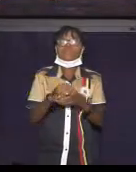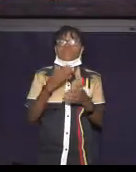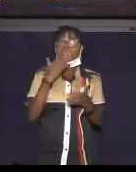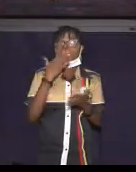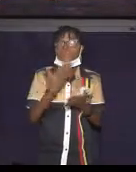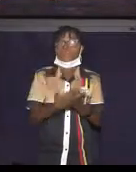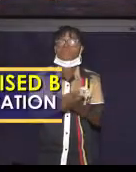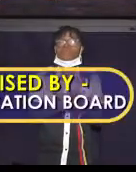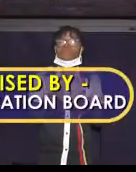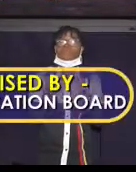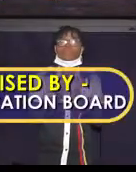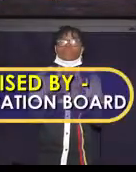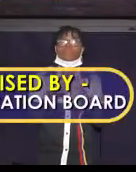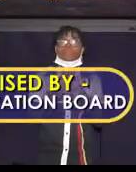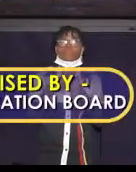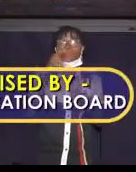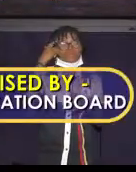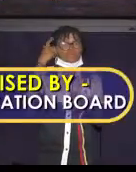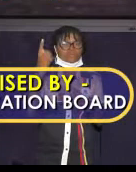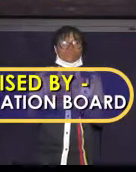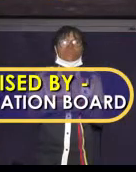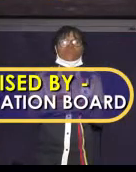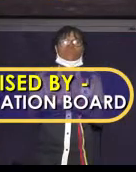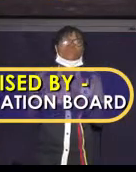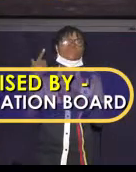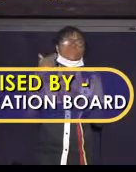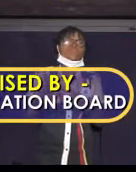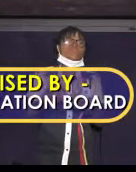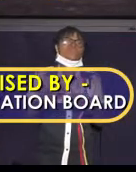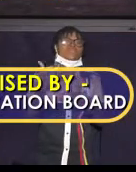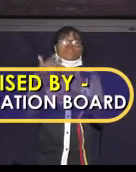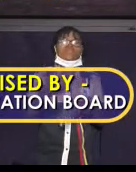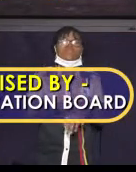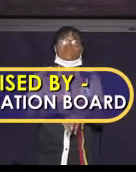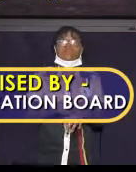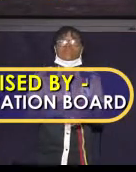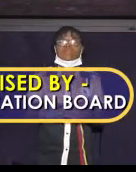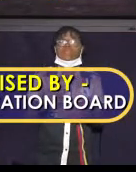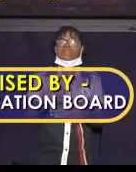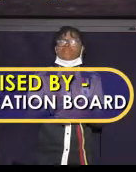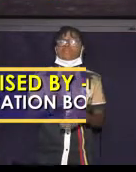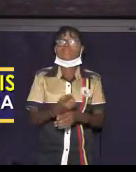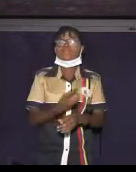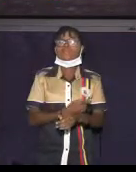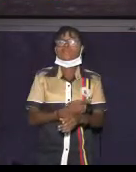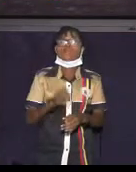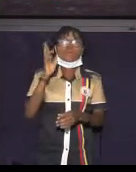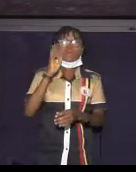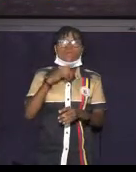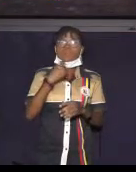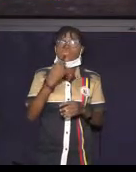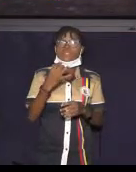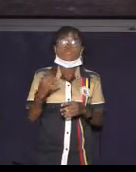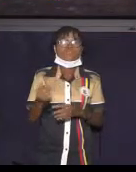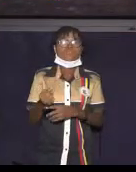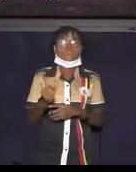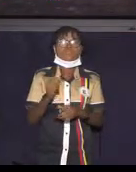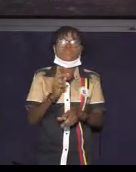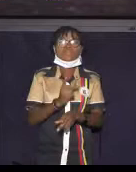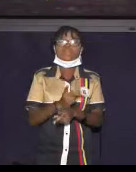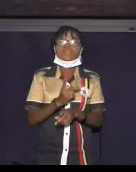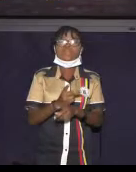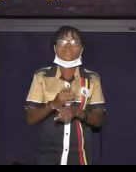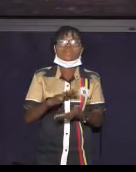Good. That's it for today. Until next time, next lesson, Uncle Popo says, keep